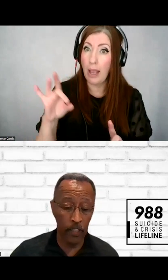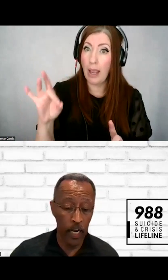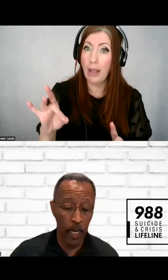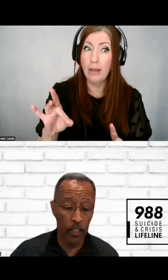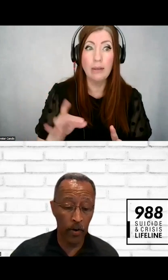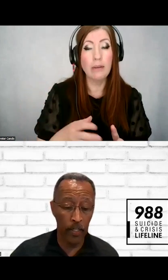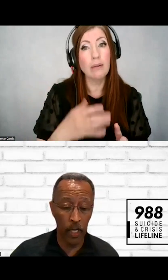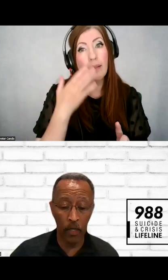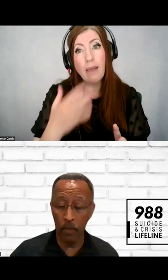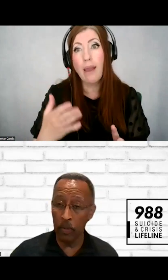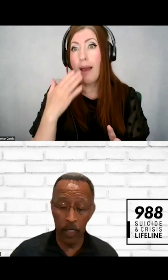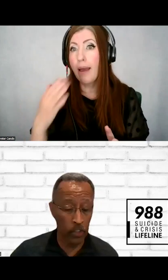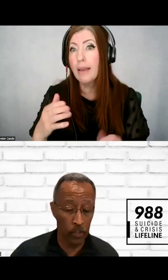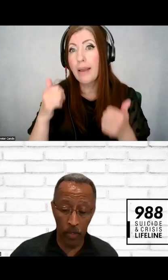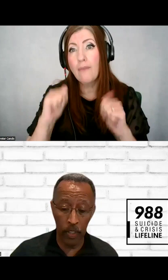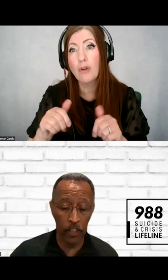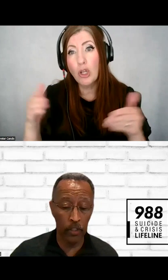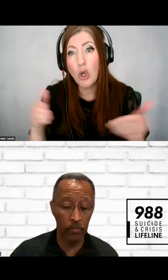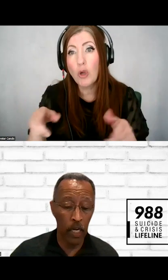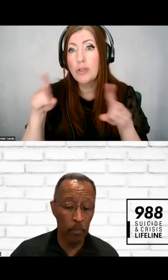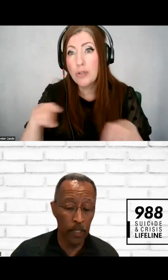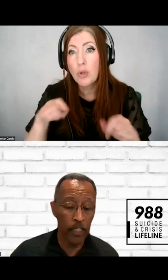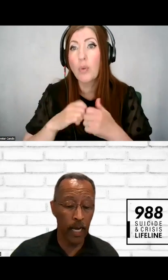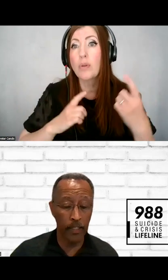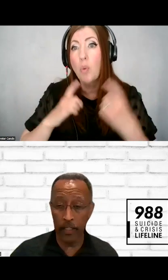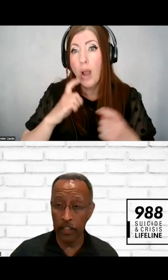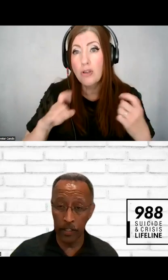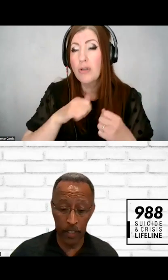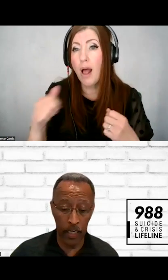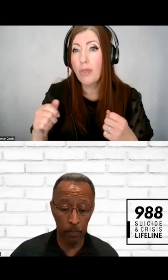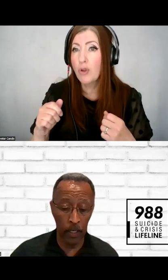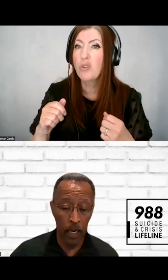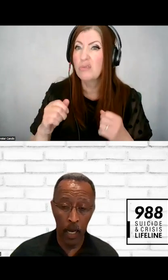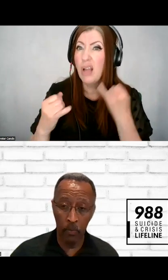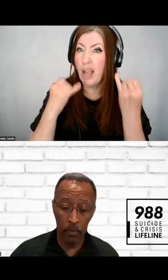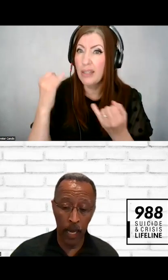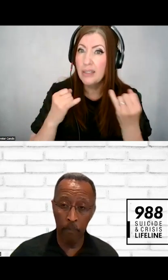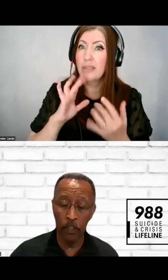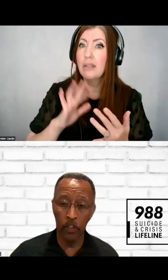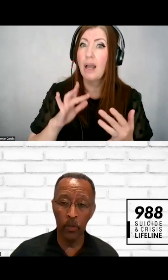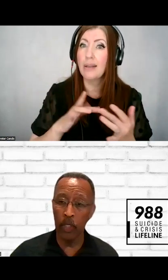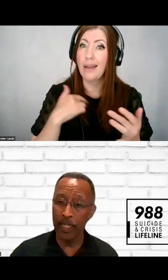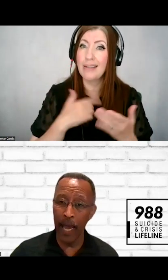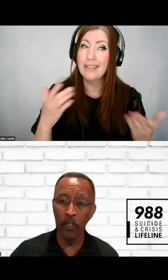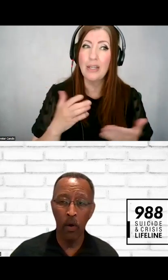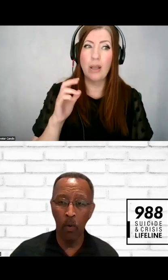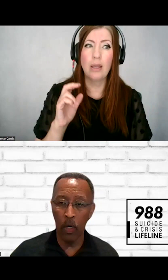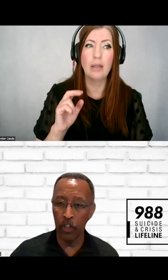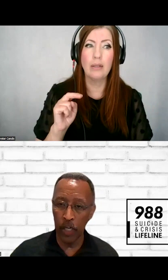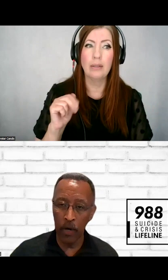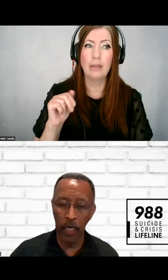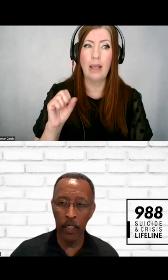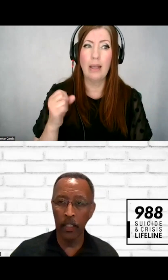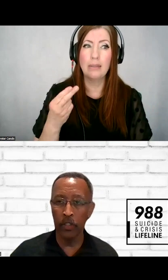the efforts and encourage anyone with questions or other initiatives to please contact us here at NASBID, and we'll be happy to connect